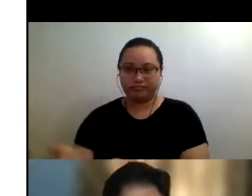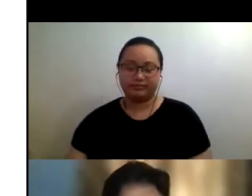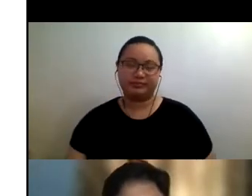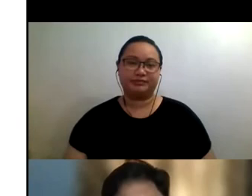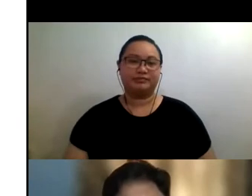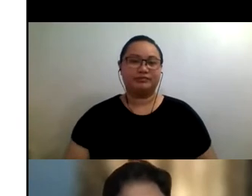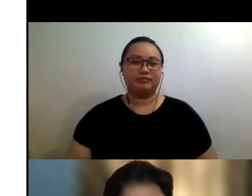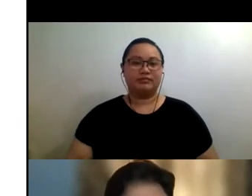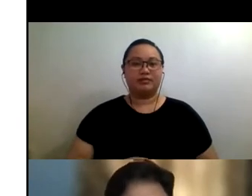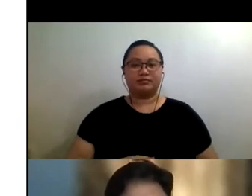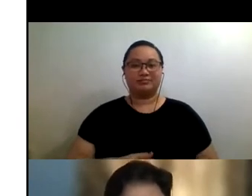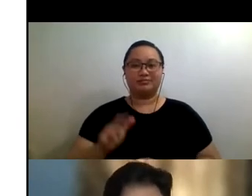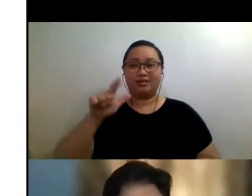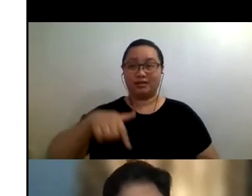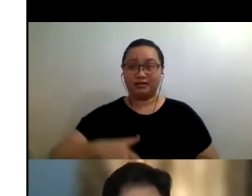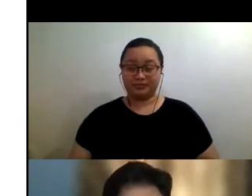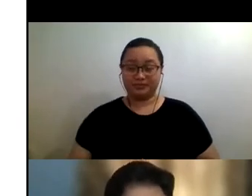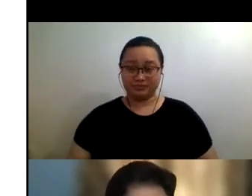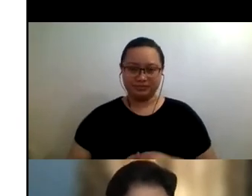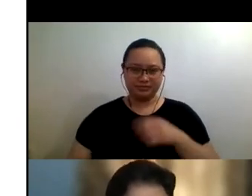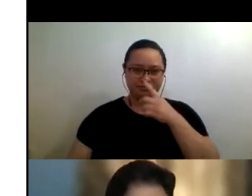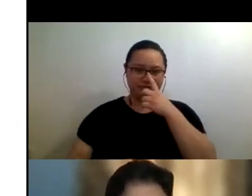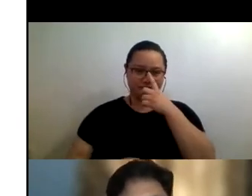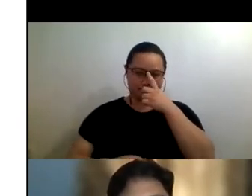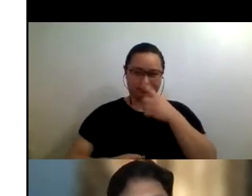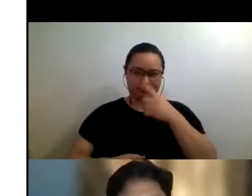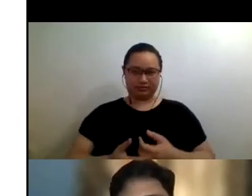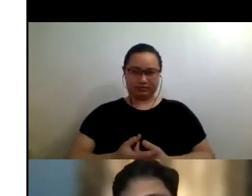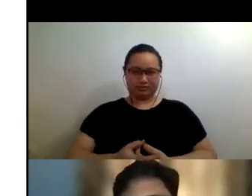what's interesting is that